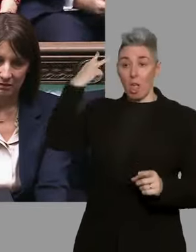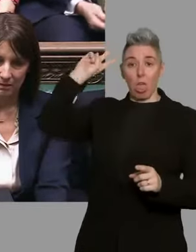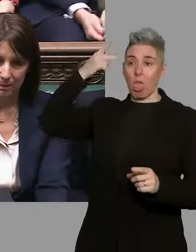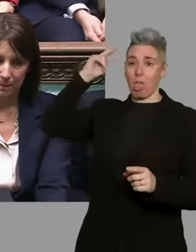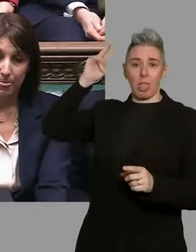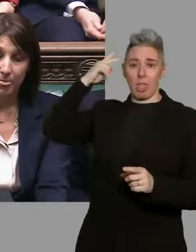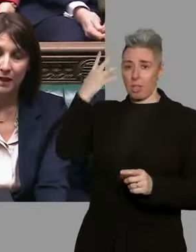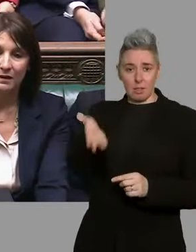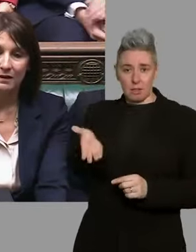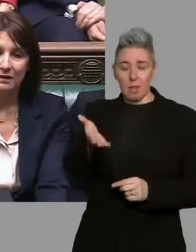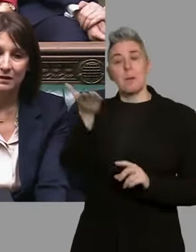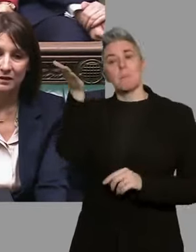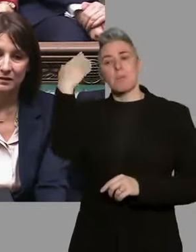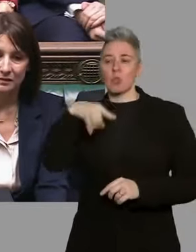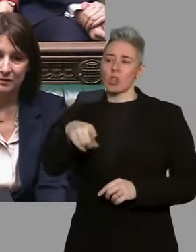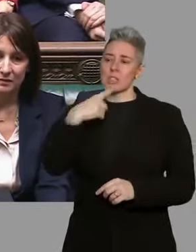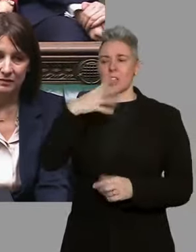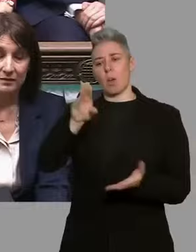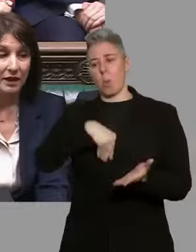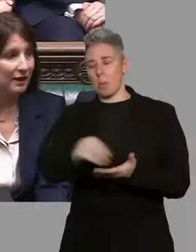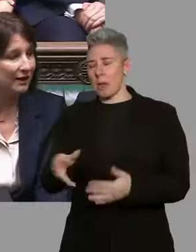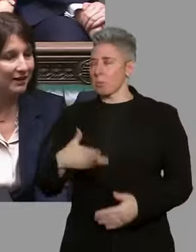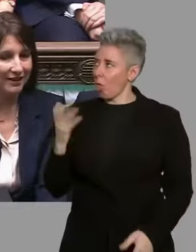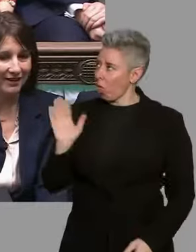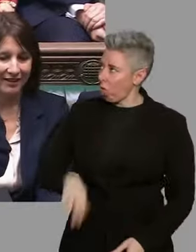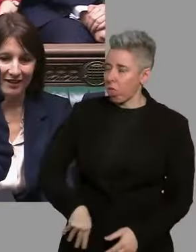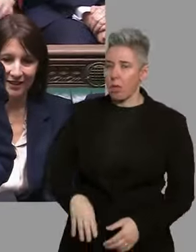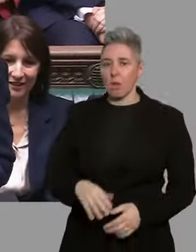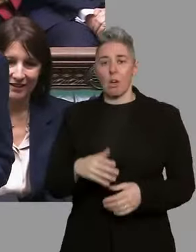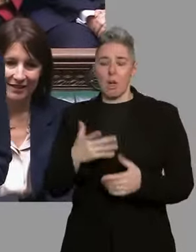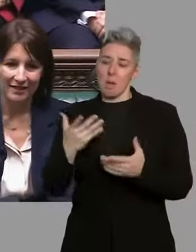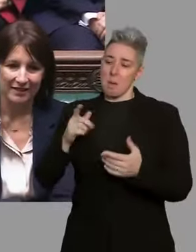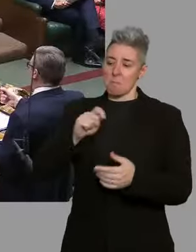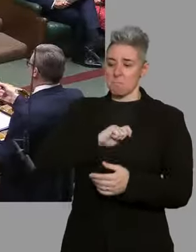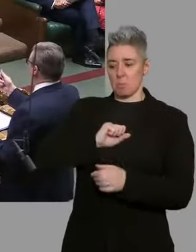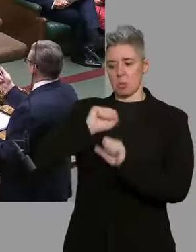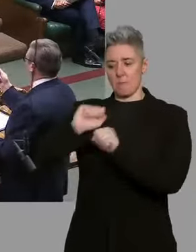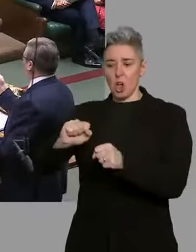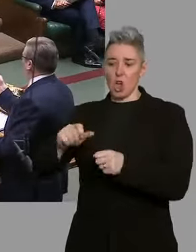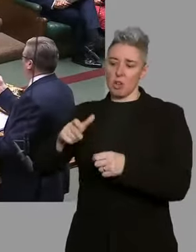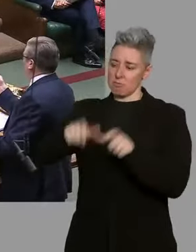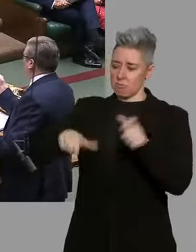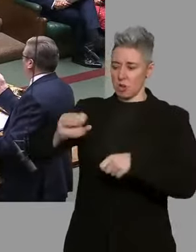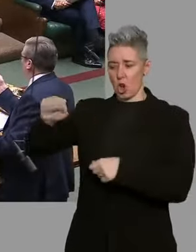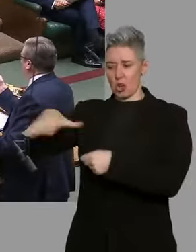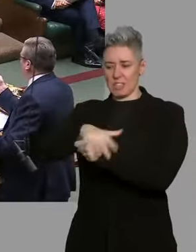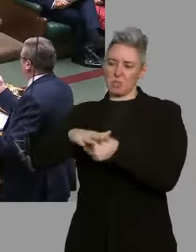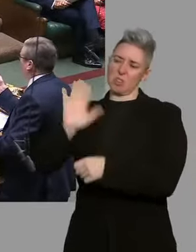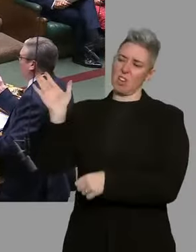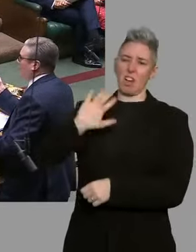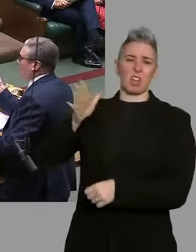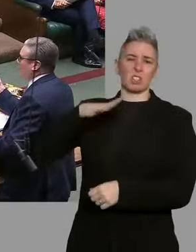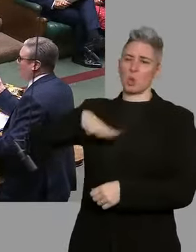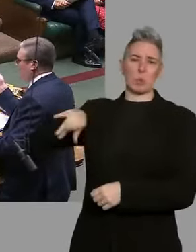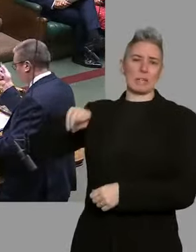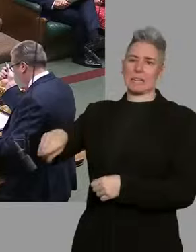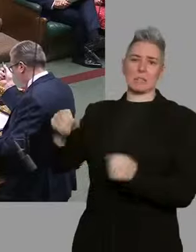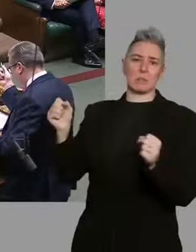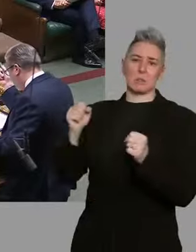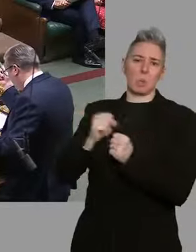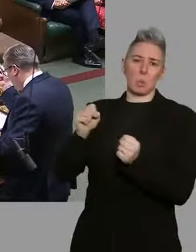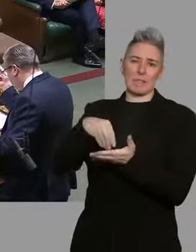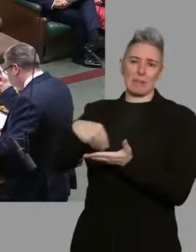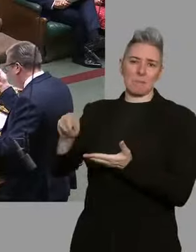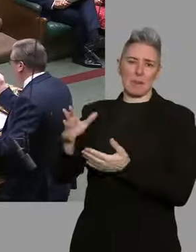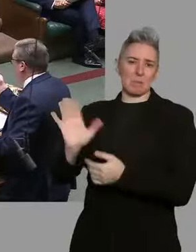said there were members of her constituency who didn't need it. And they all stood in 2017 on a manifesto, a Tory manifesto,